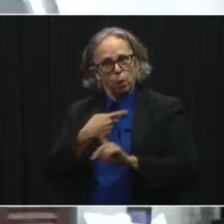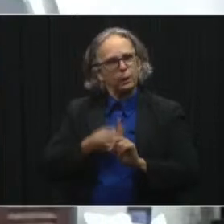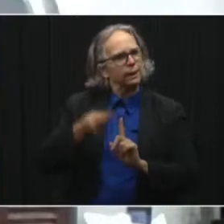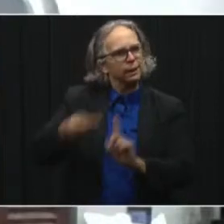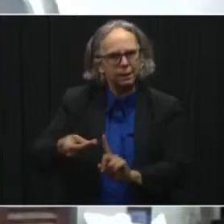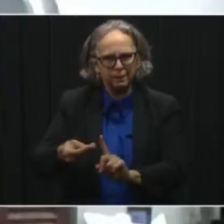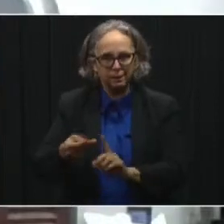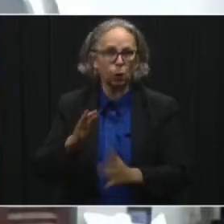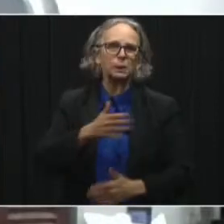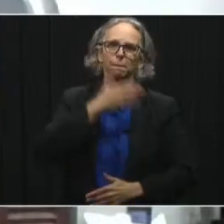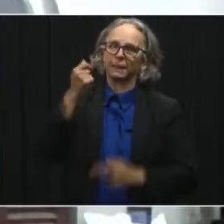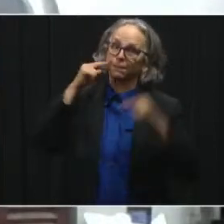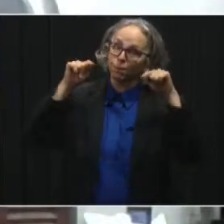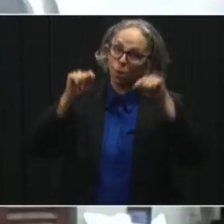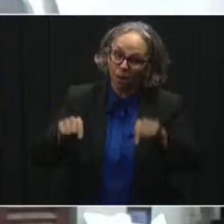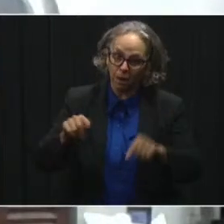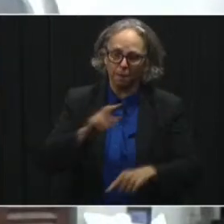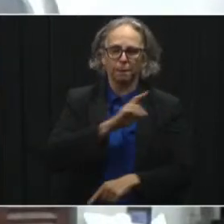that's my take on it.